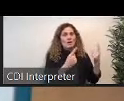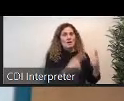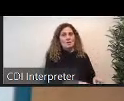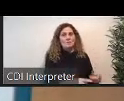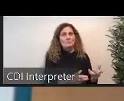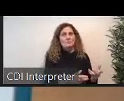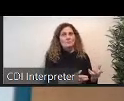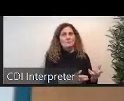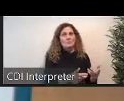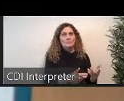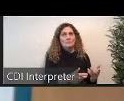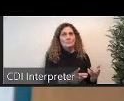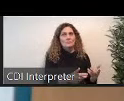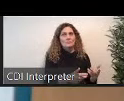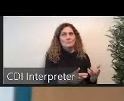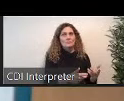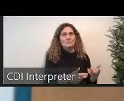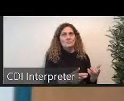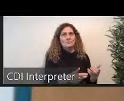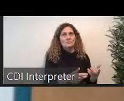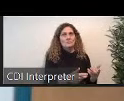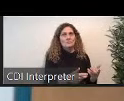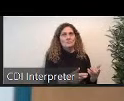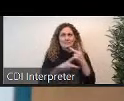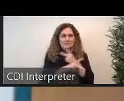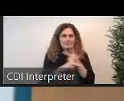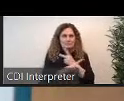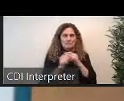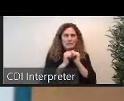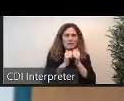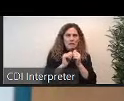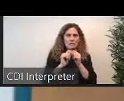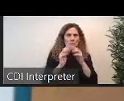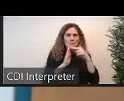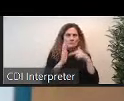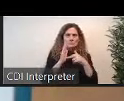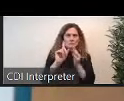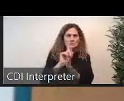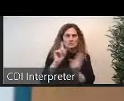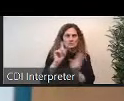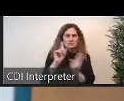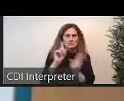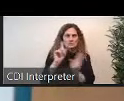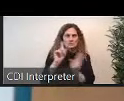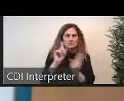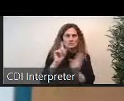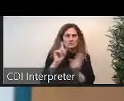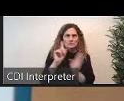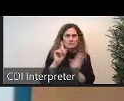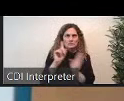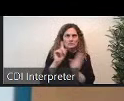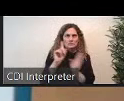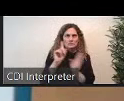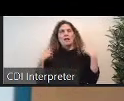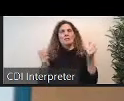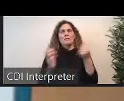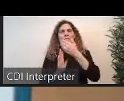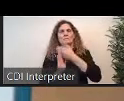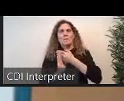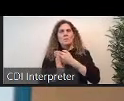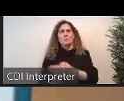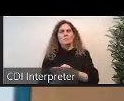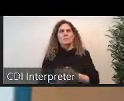found workarounds through our electronic health records and other means. Here in the city of Greenfield, I'm very glad that we